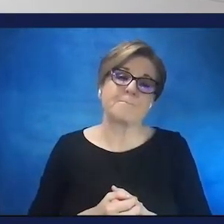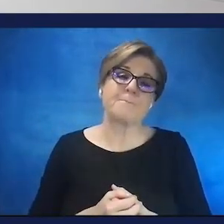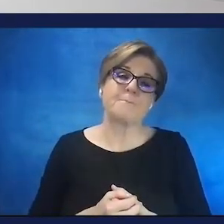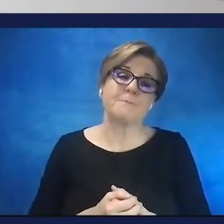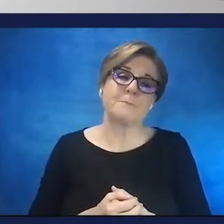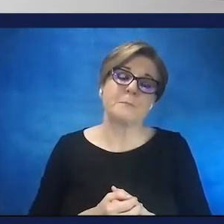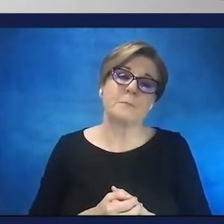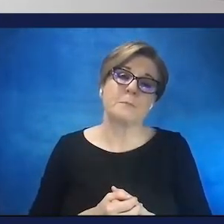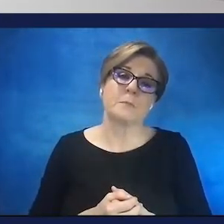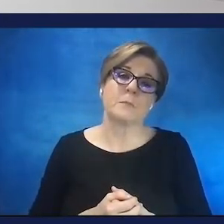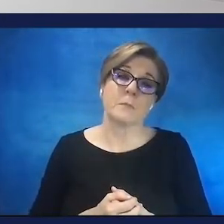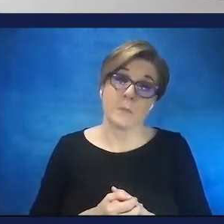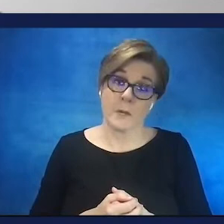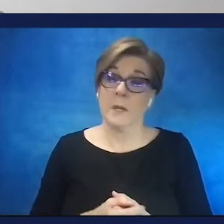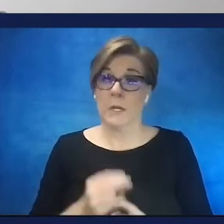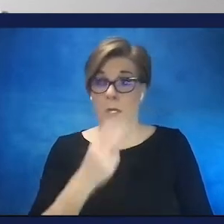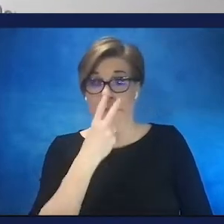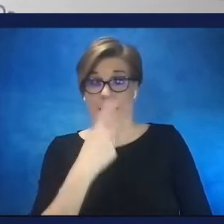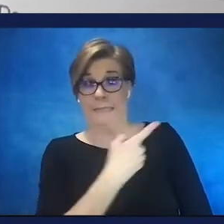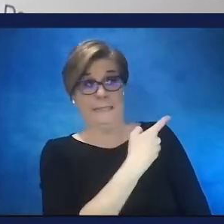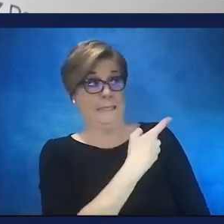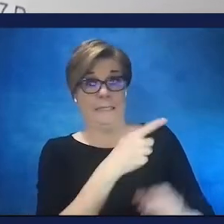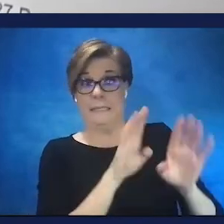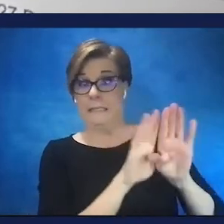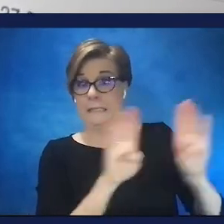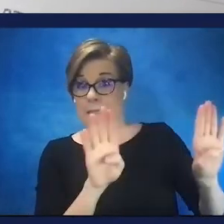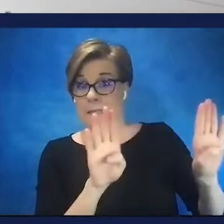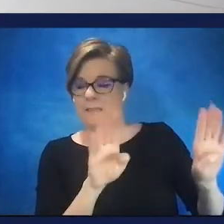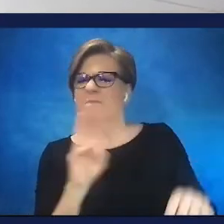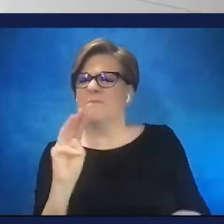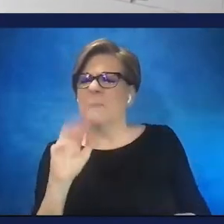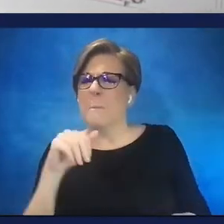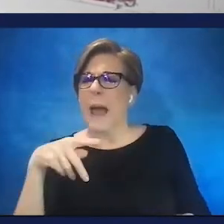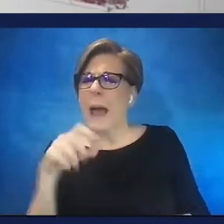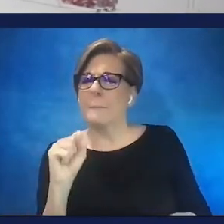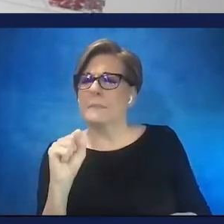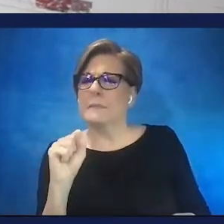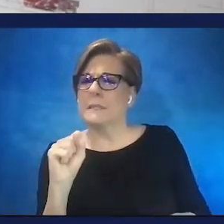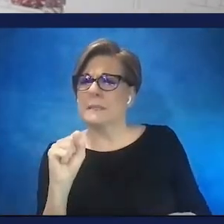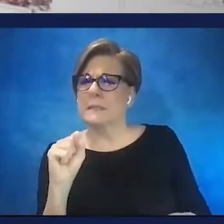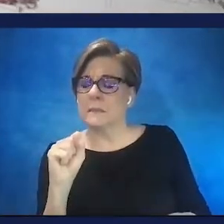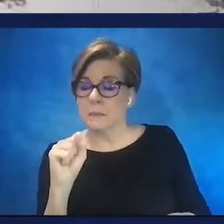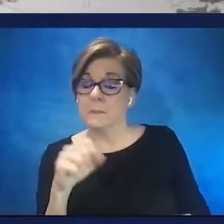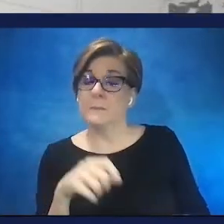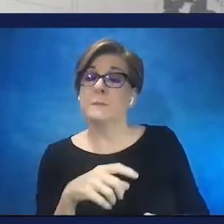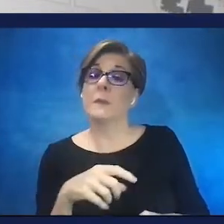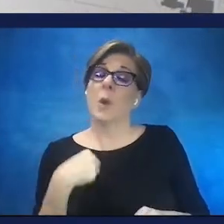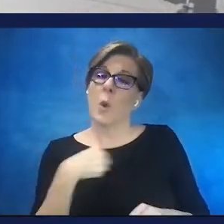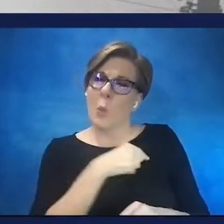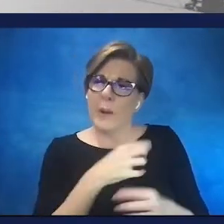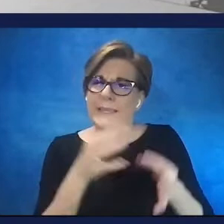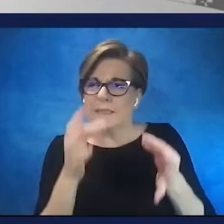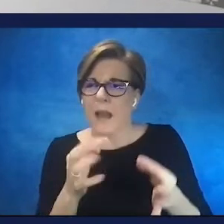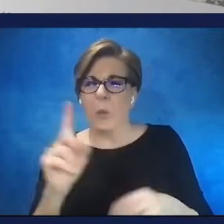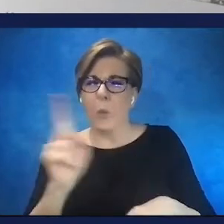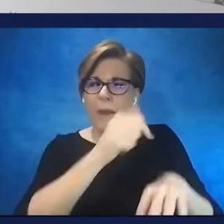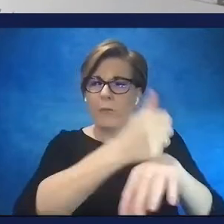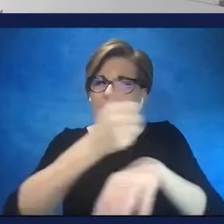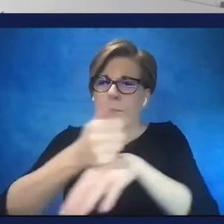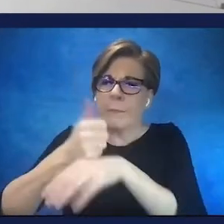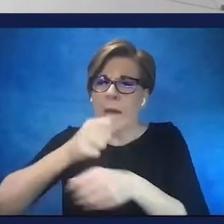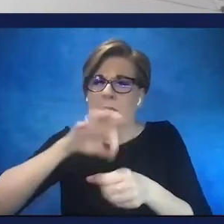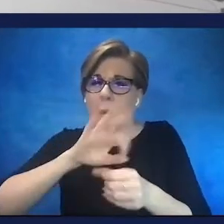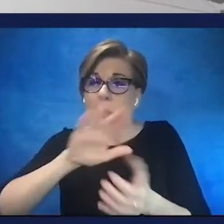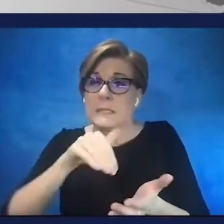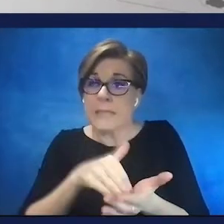correct ballot. So over my shoulder here, we have some maps on our walls. So when we're making decisions about our